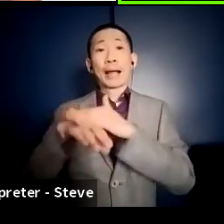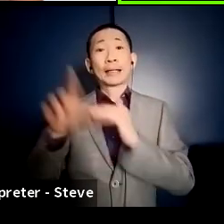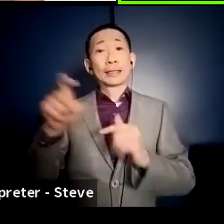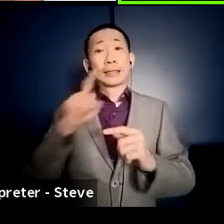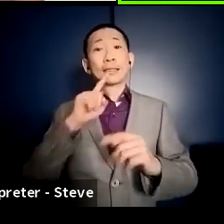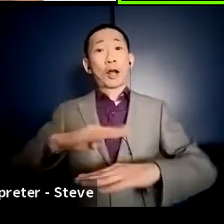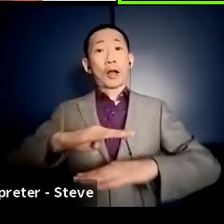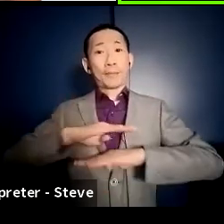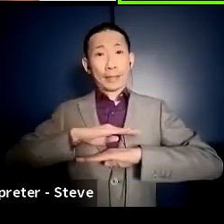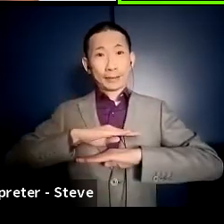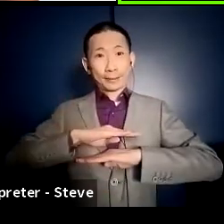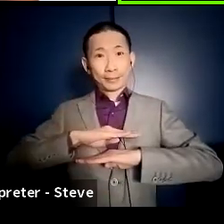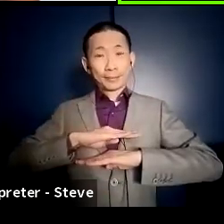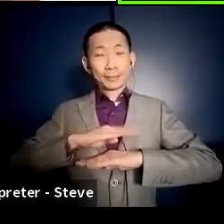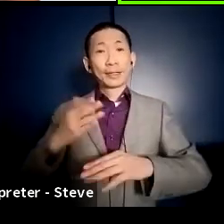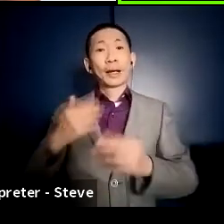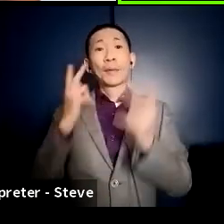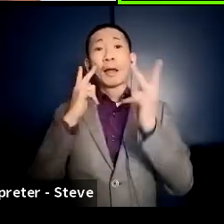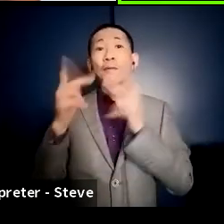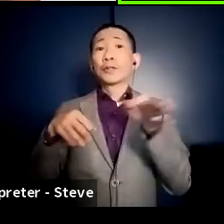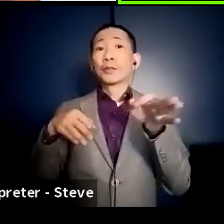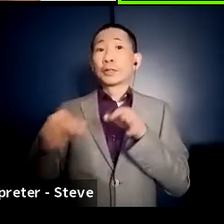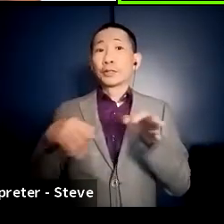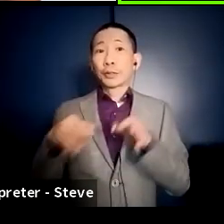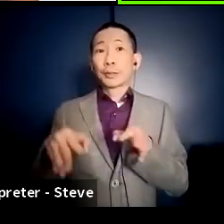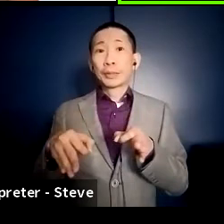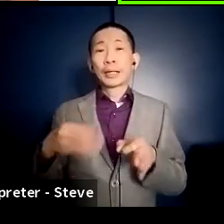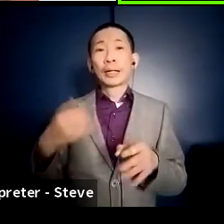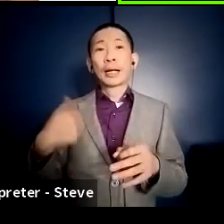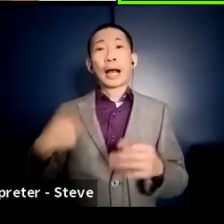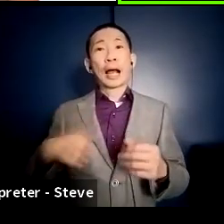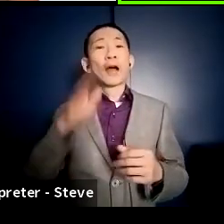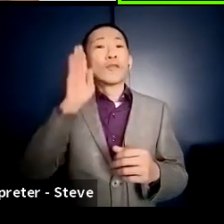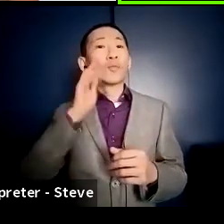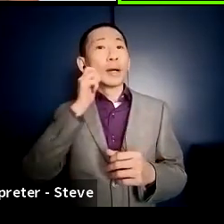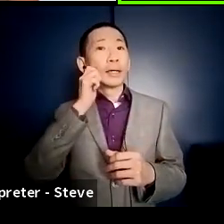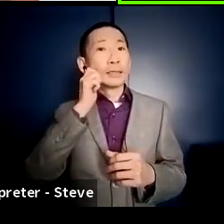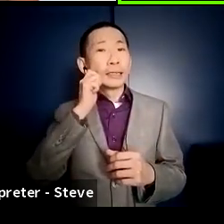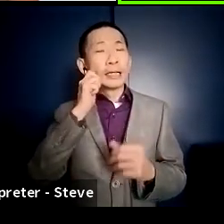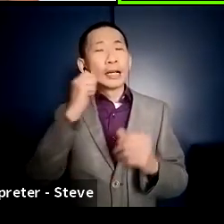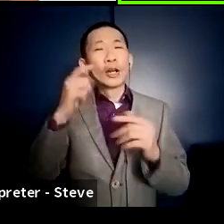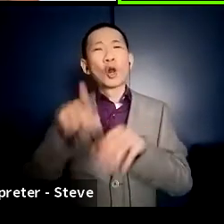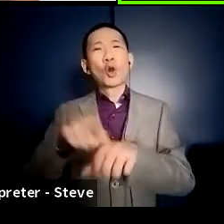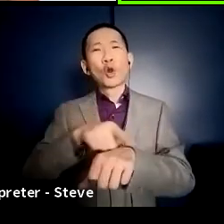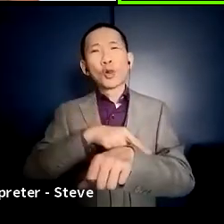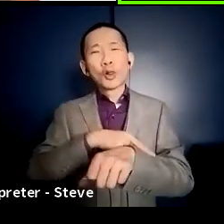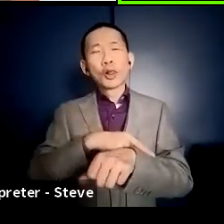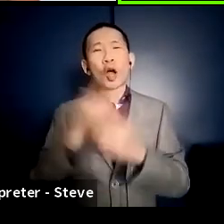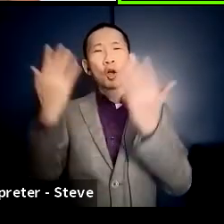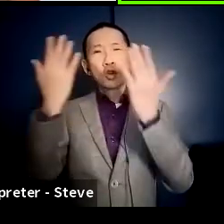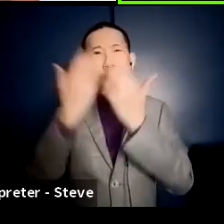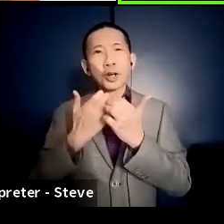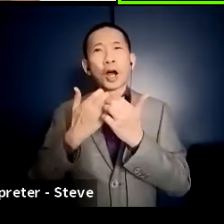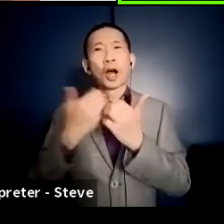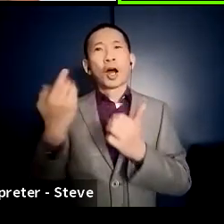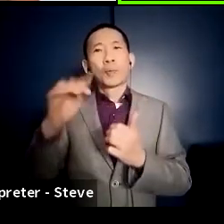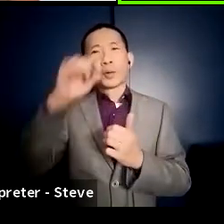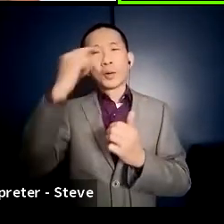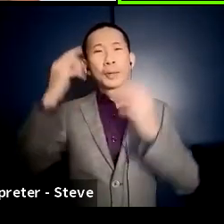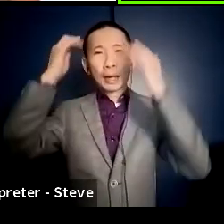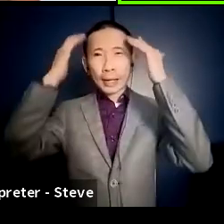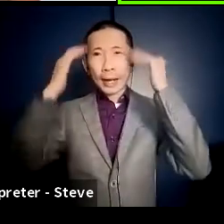are met. My visual description is that I have brown skin, very long, very dark blue-black hair that's pulled